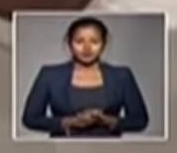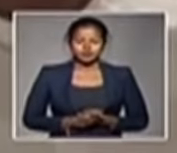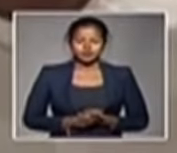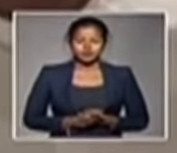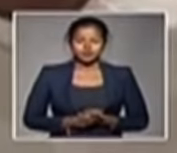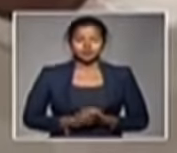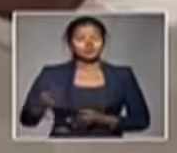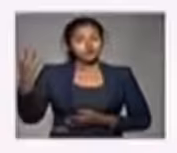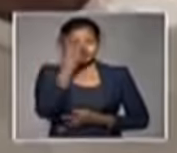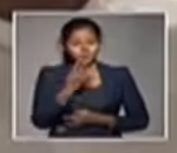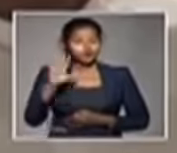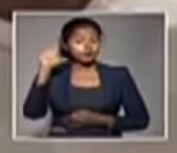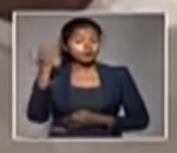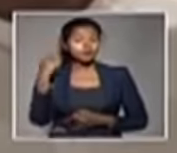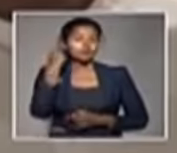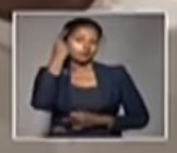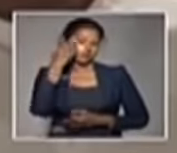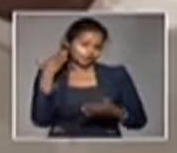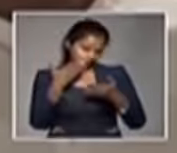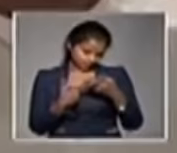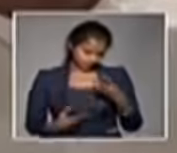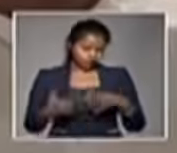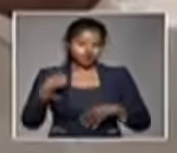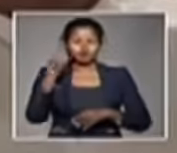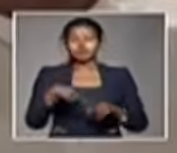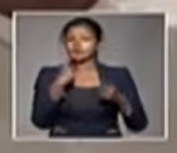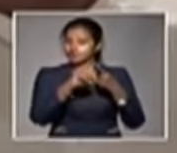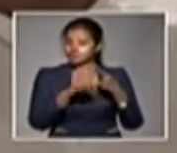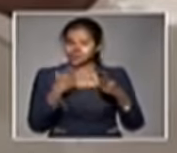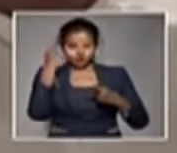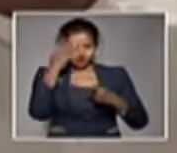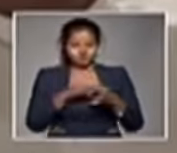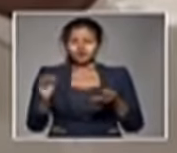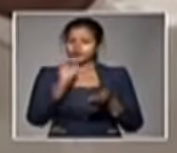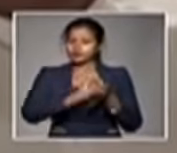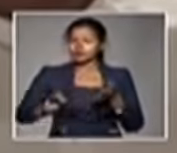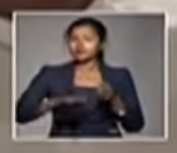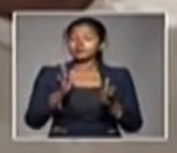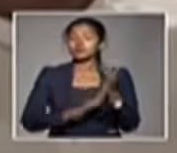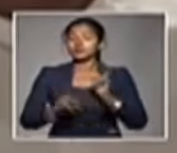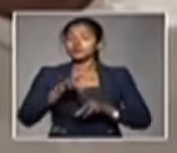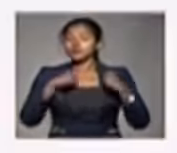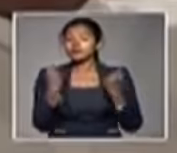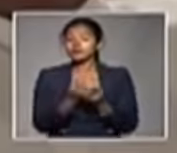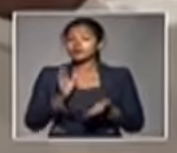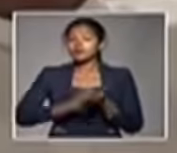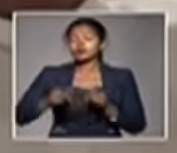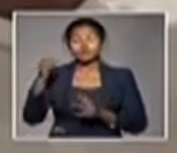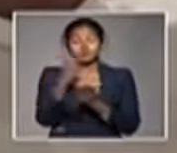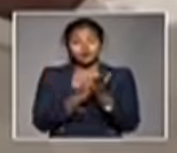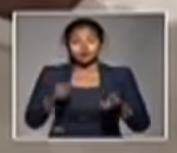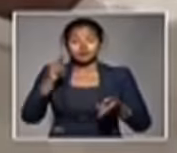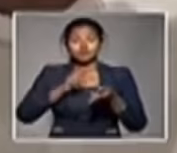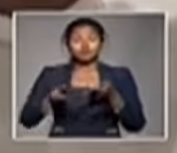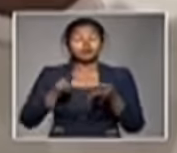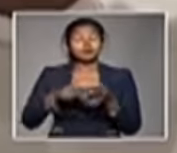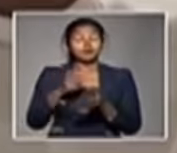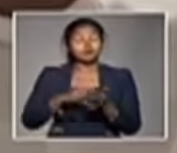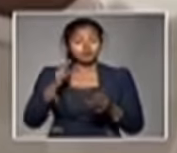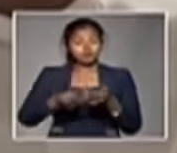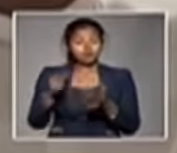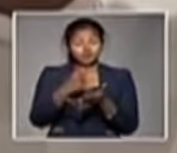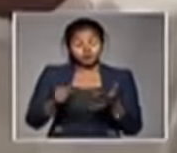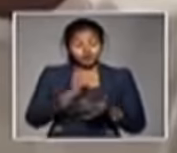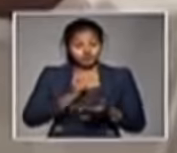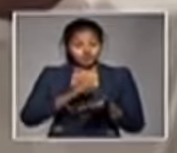Four important decisions were made today. First of all, we decided to remove the party members who supported the dictatorial 20th Amendment, the treacherous